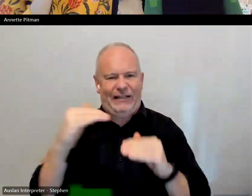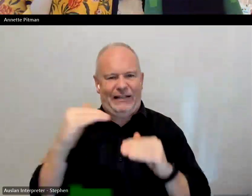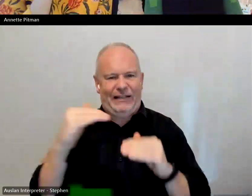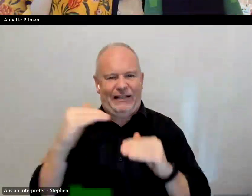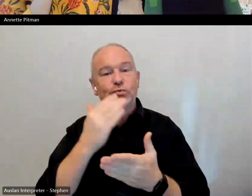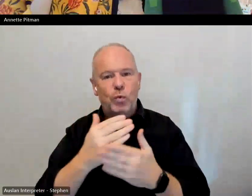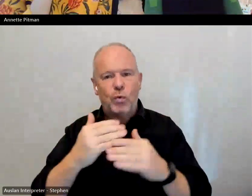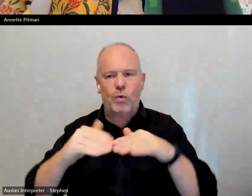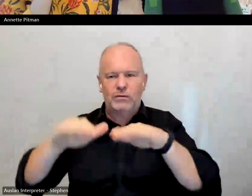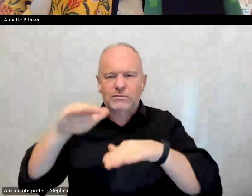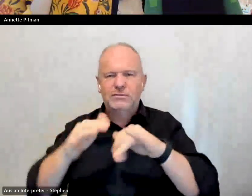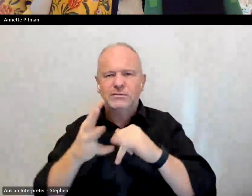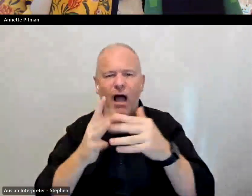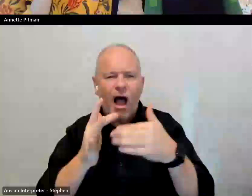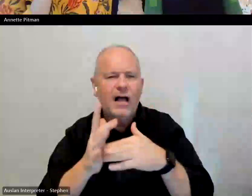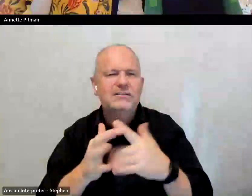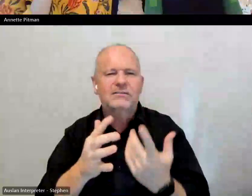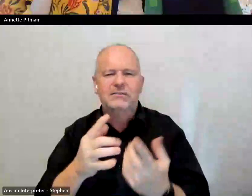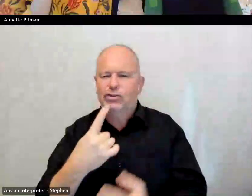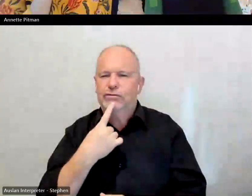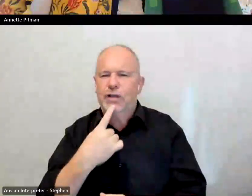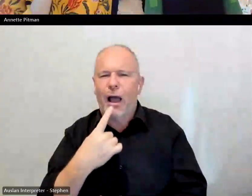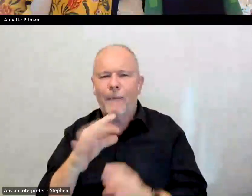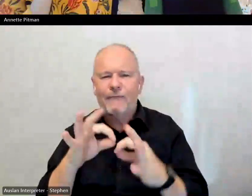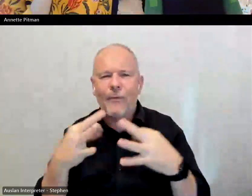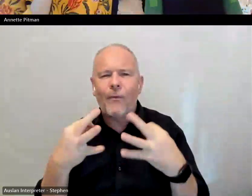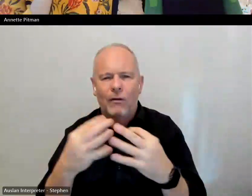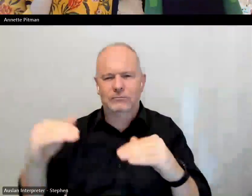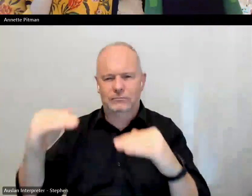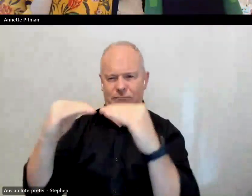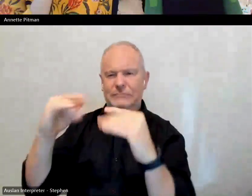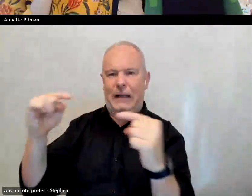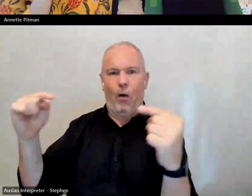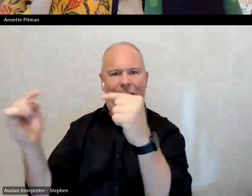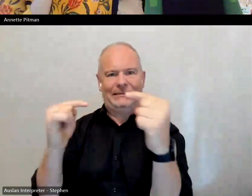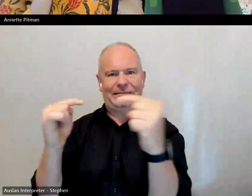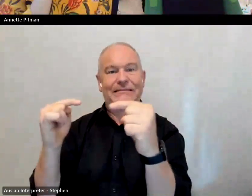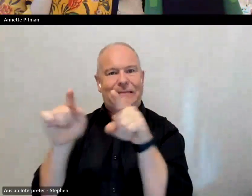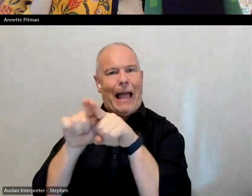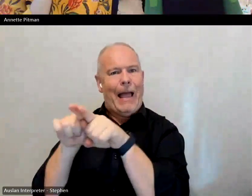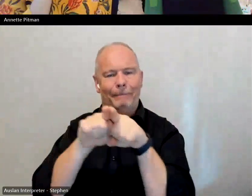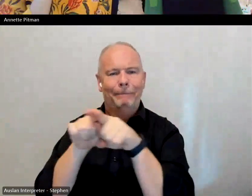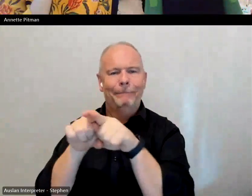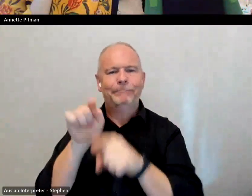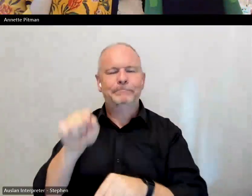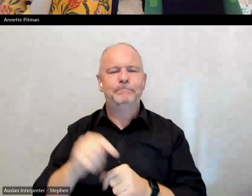and type of organisations that are assessed against each other are the same.